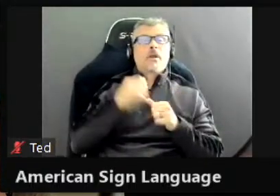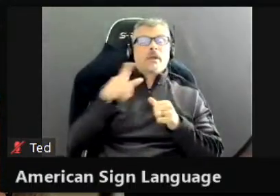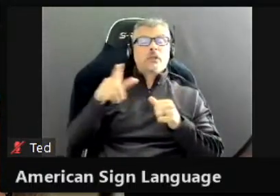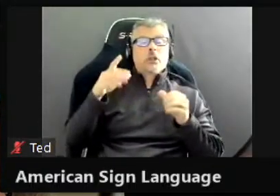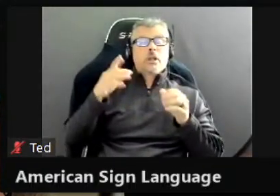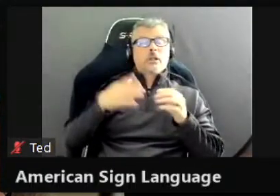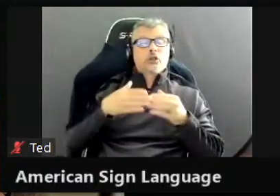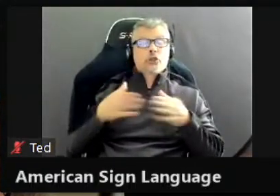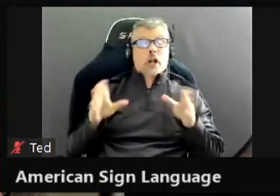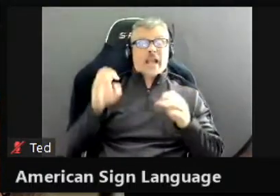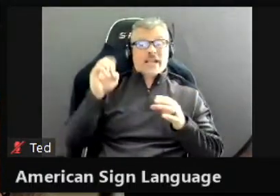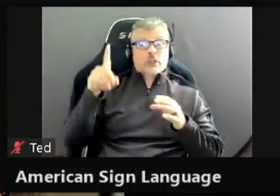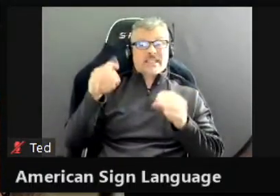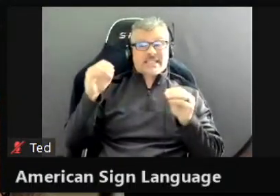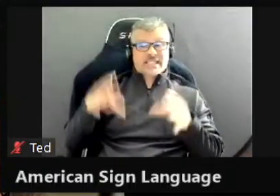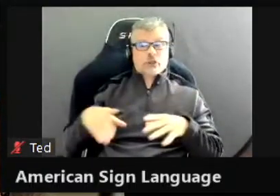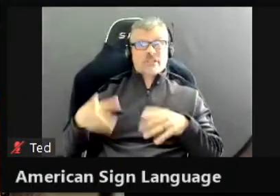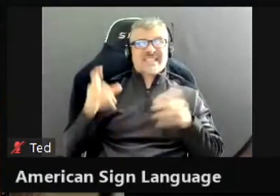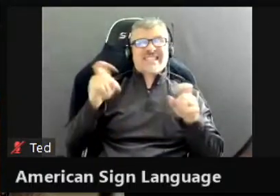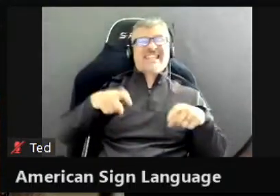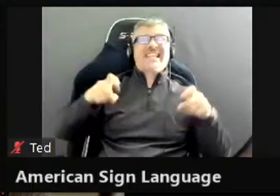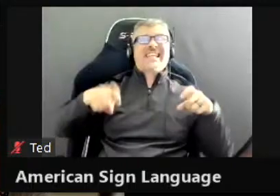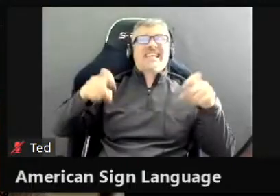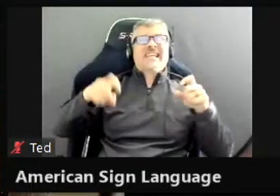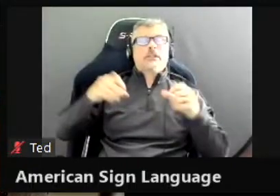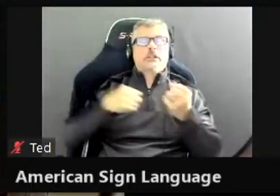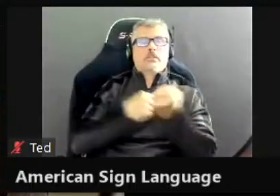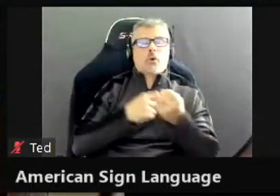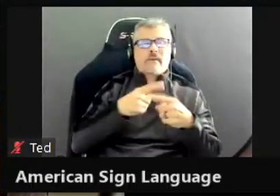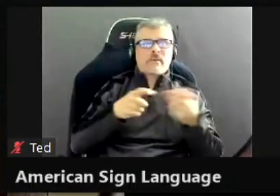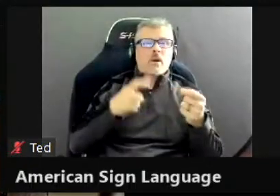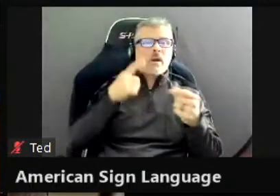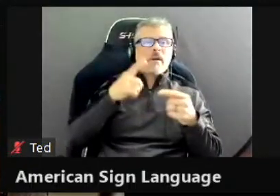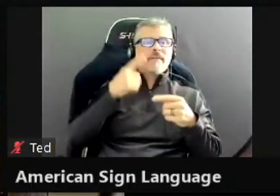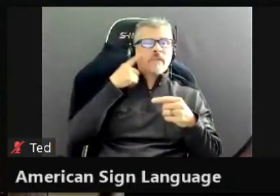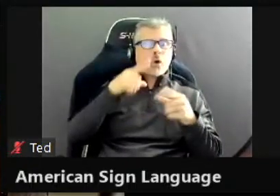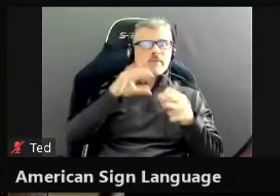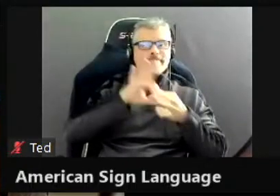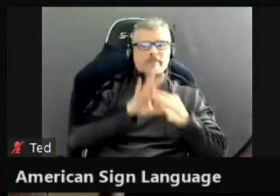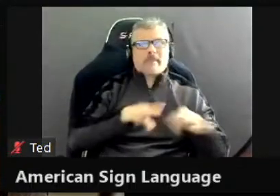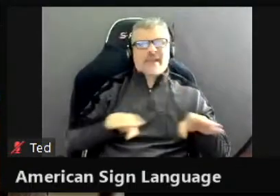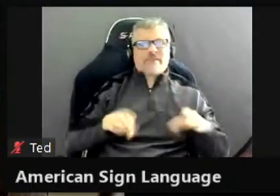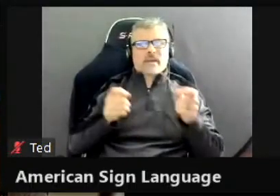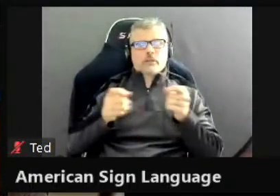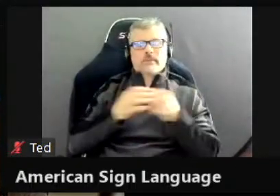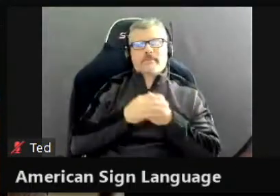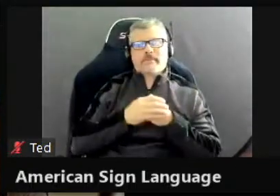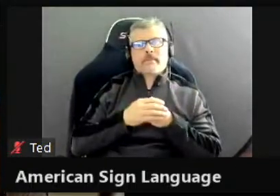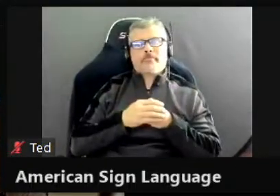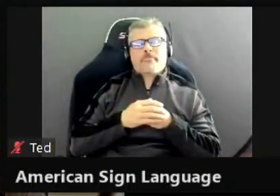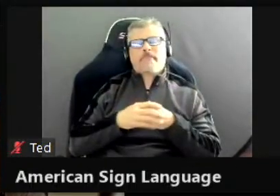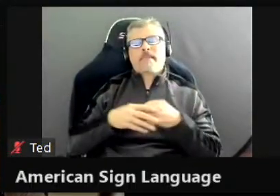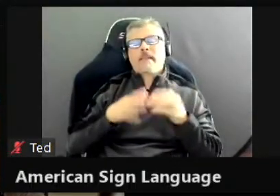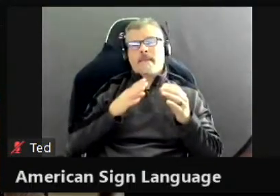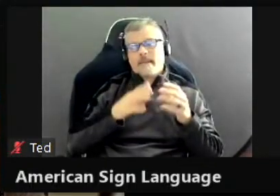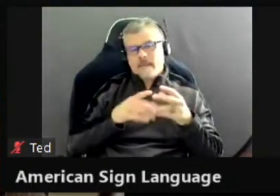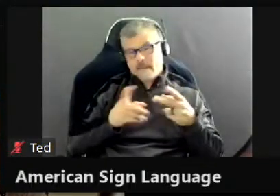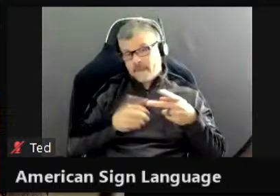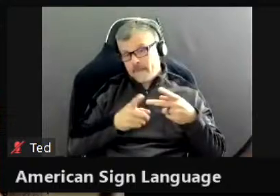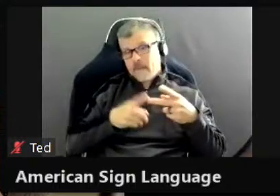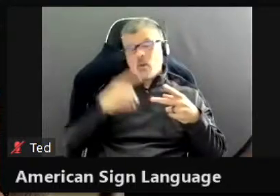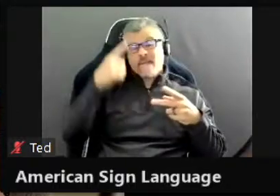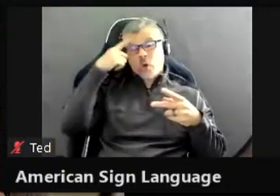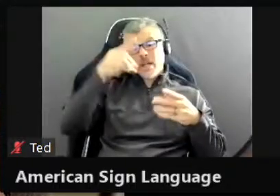for more support with behavior management. Lastly, for the special education